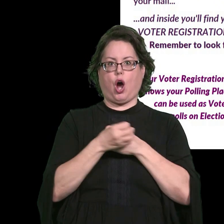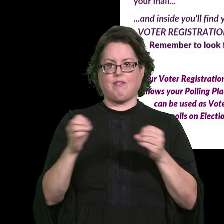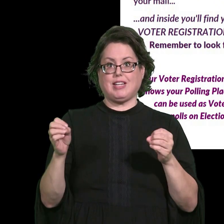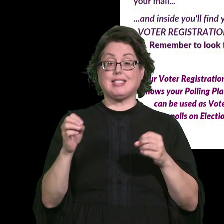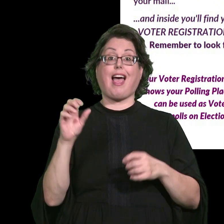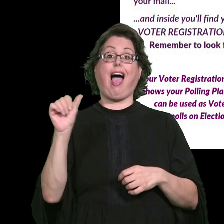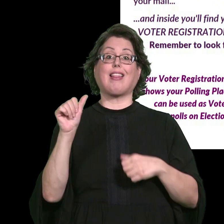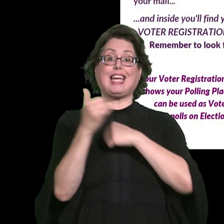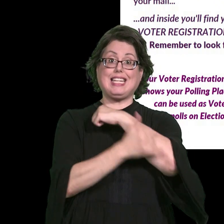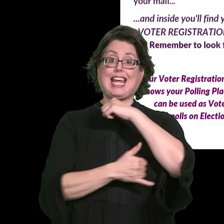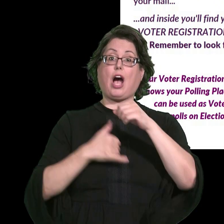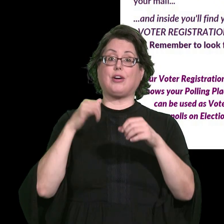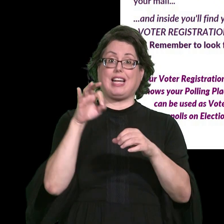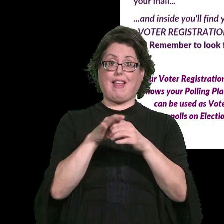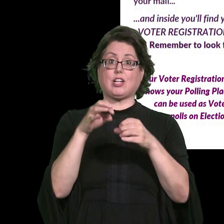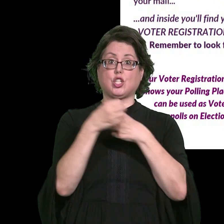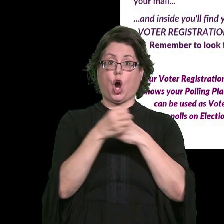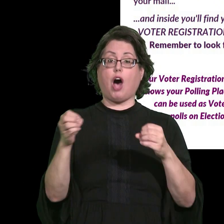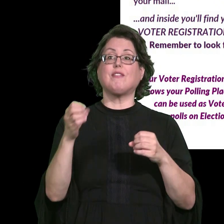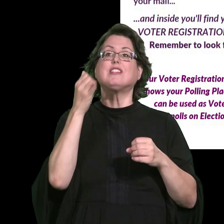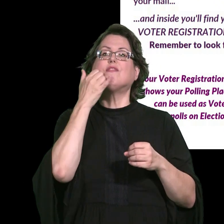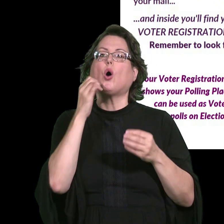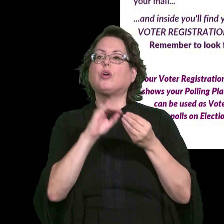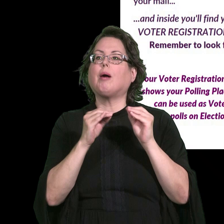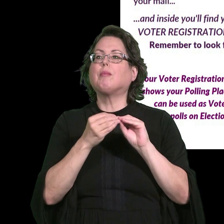Allegheny County Elections Office phone number is